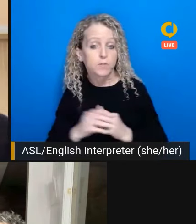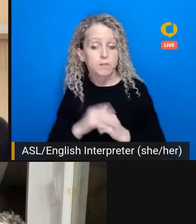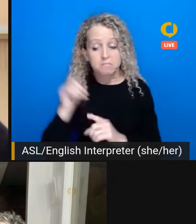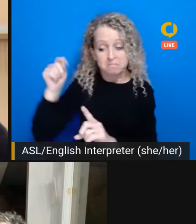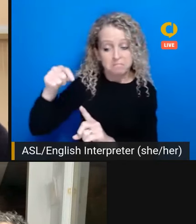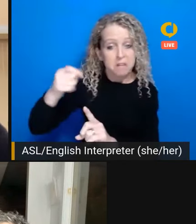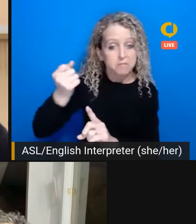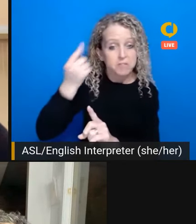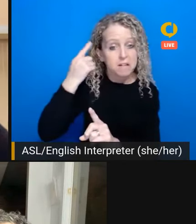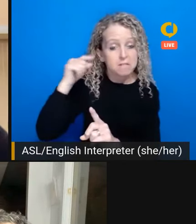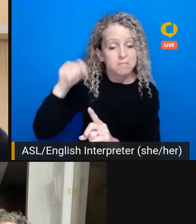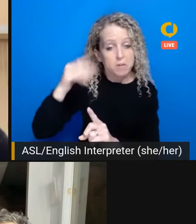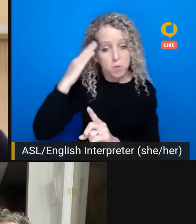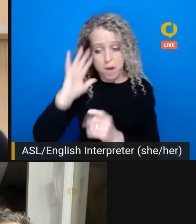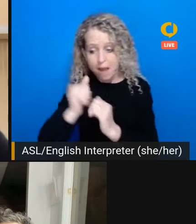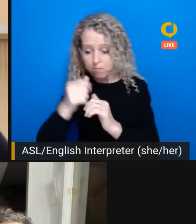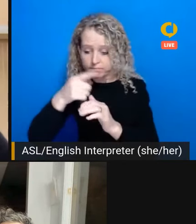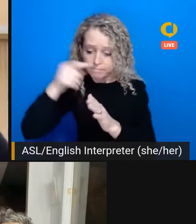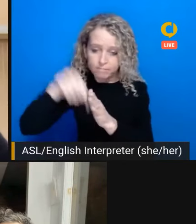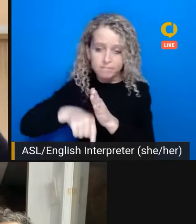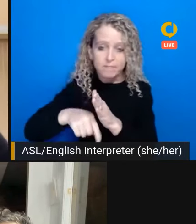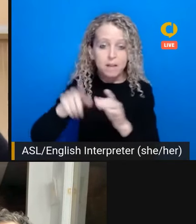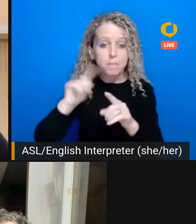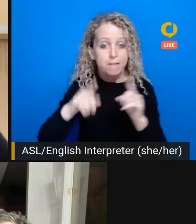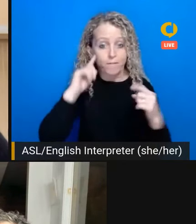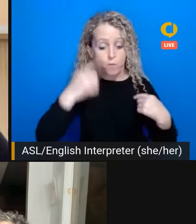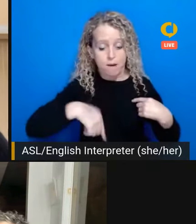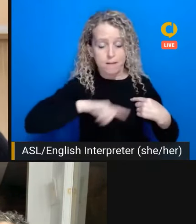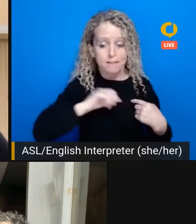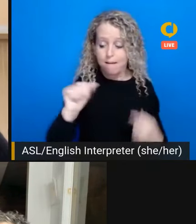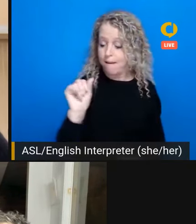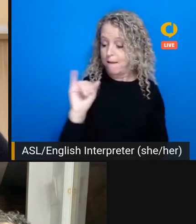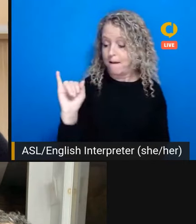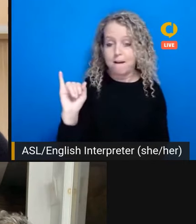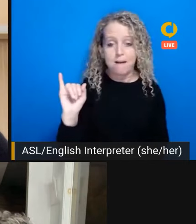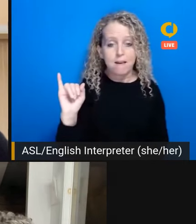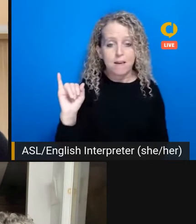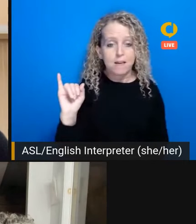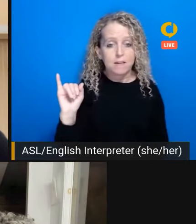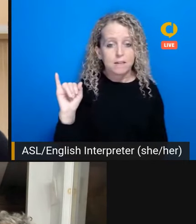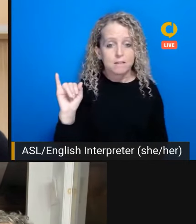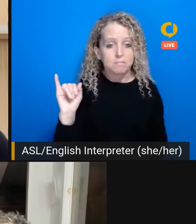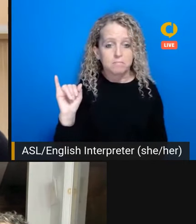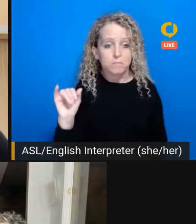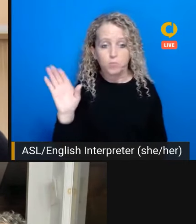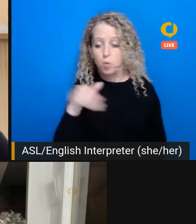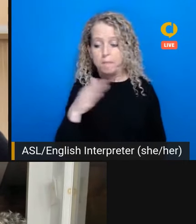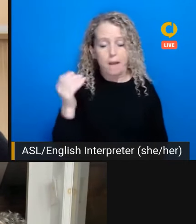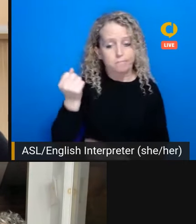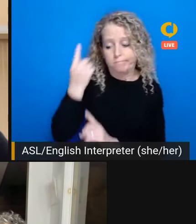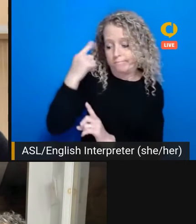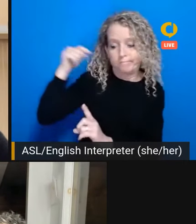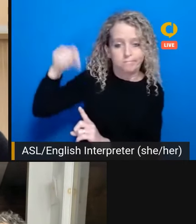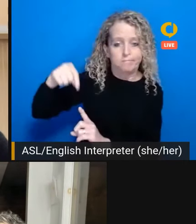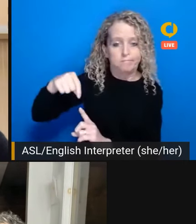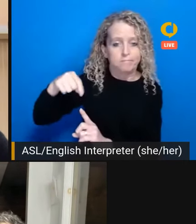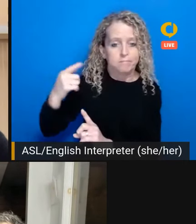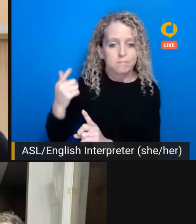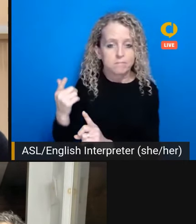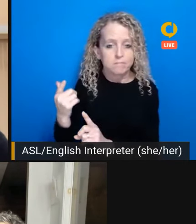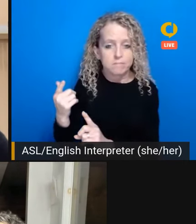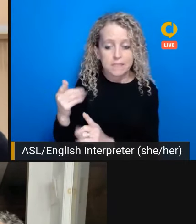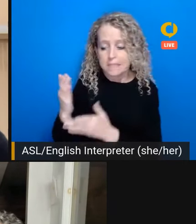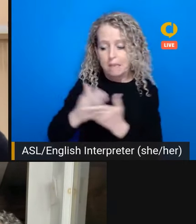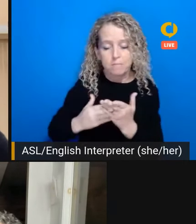learning AI, that's not actually the case, right? So you've got, you know, these, you can't really understand, as Paul was saying, you can't